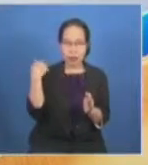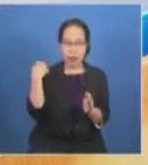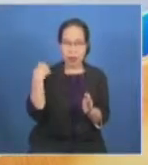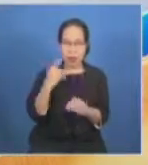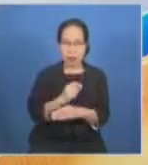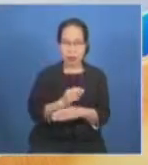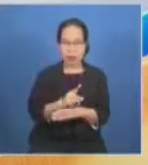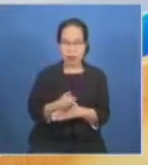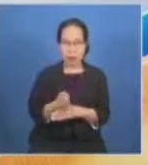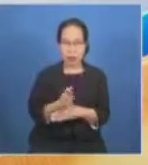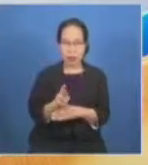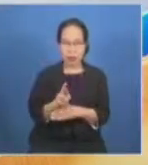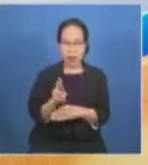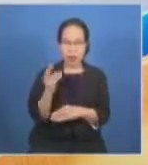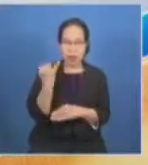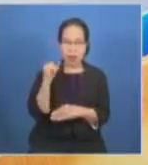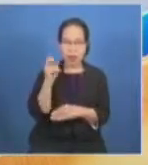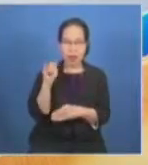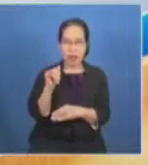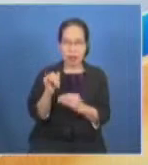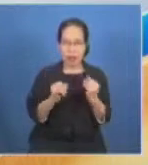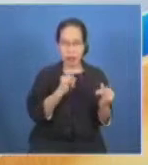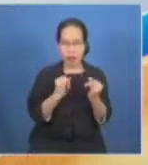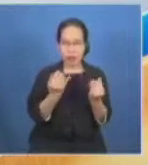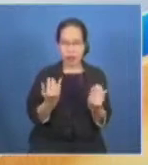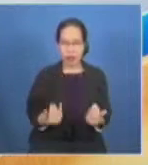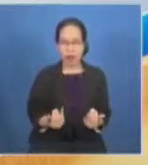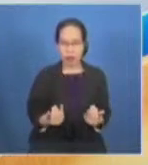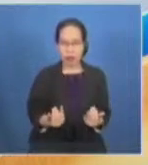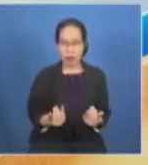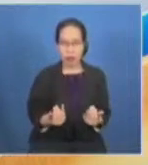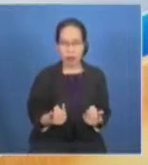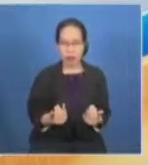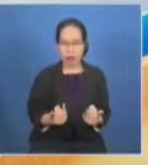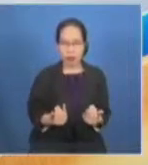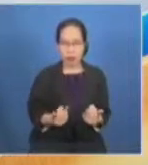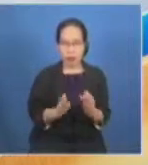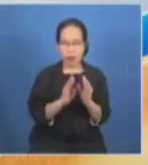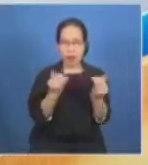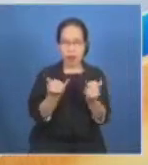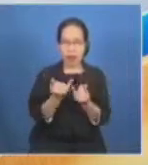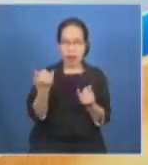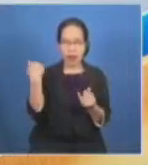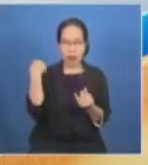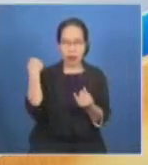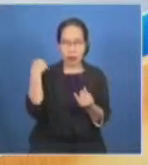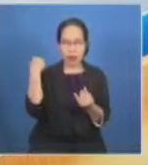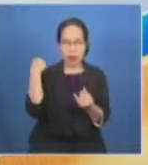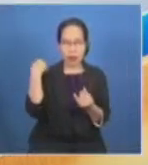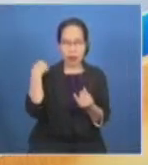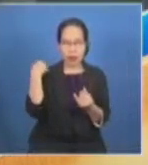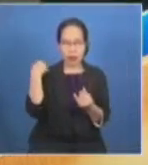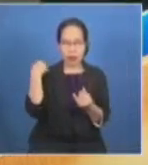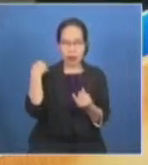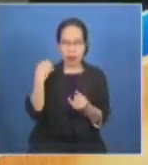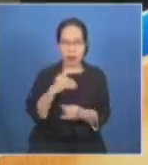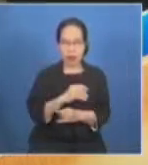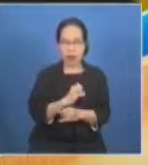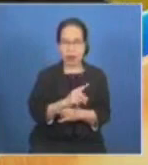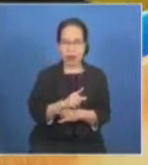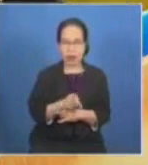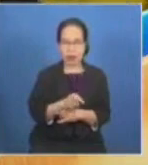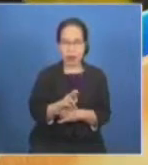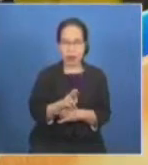youth sector chairman, Mr. Johnny Manuel. And with us now is the barangay chairman, the village chairman of Del